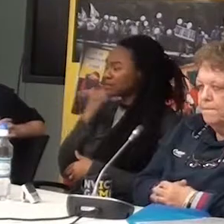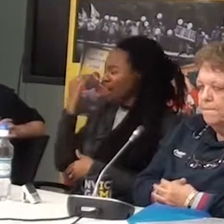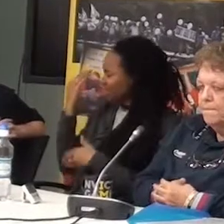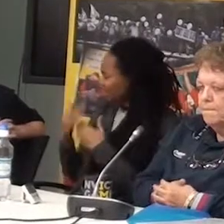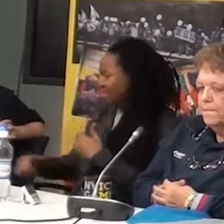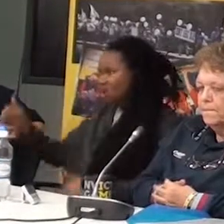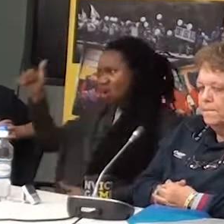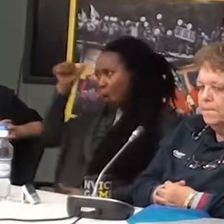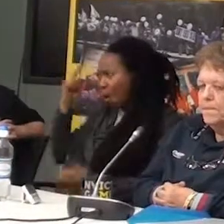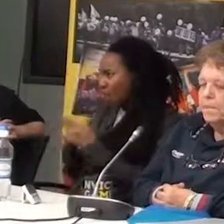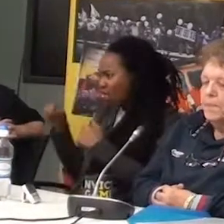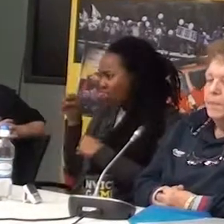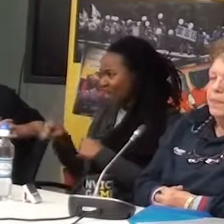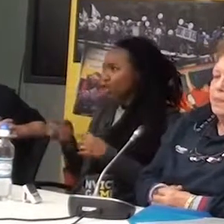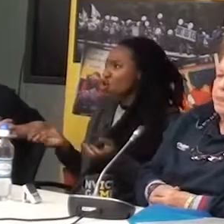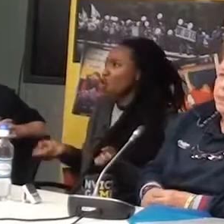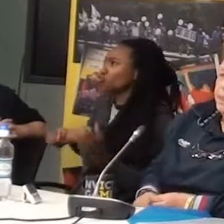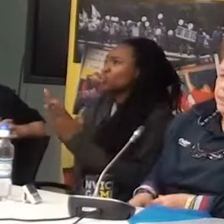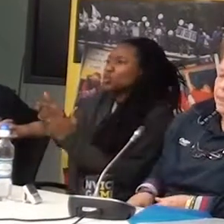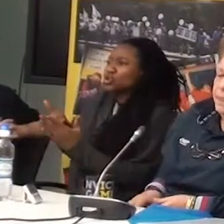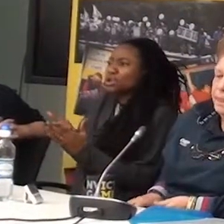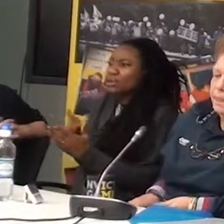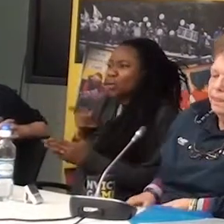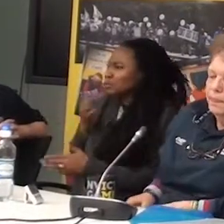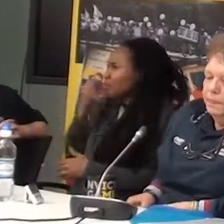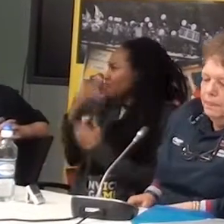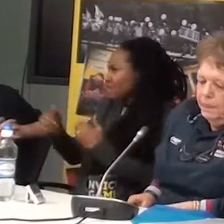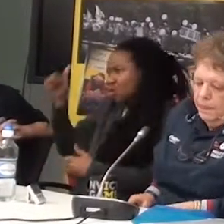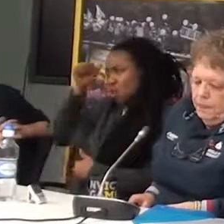would have known about that contribution, but never those numbers. Thanks very much, Arthur.